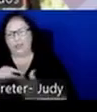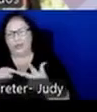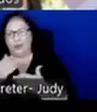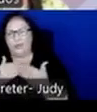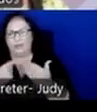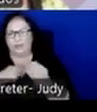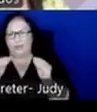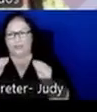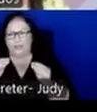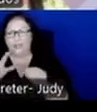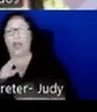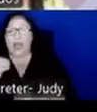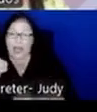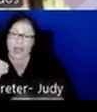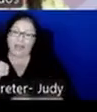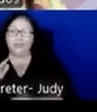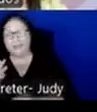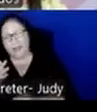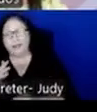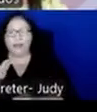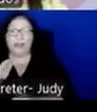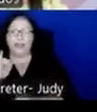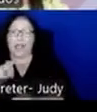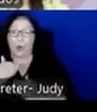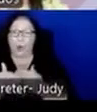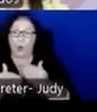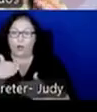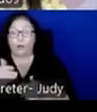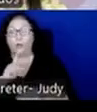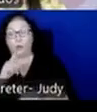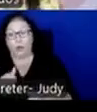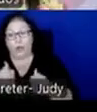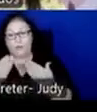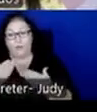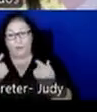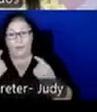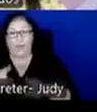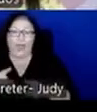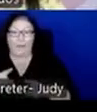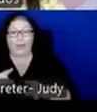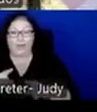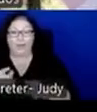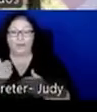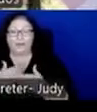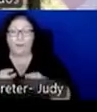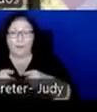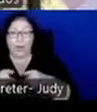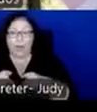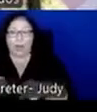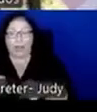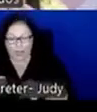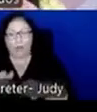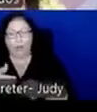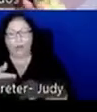it's sort of in that order. Of course, it may in real life be happening in some sort of parallel mix of all these things happening at once and happening